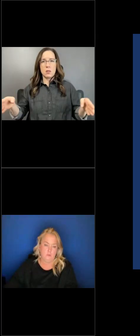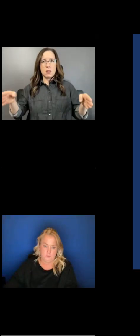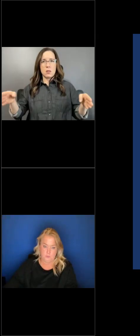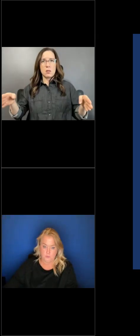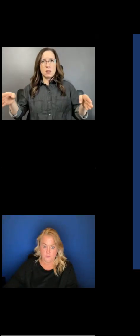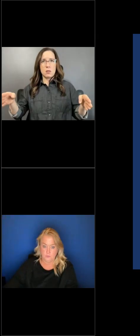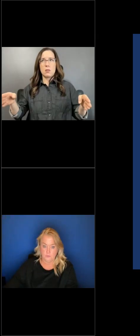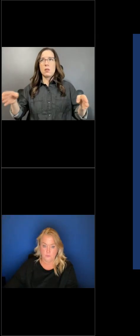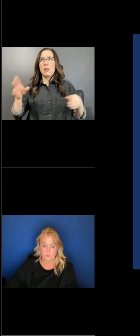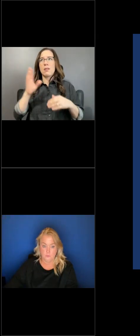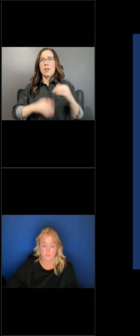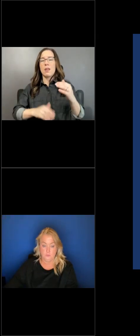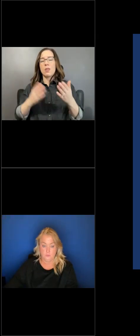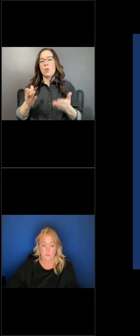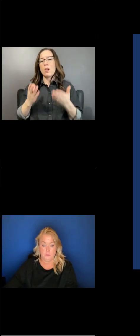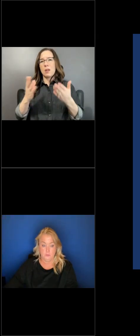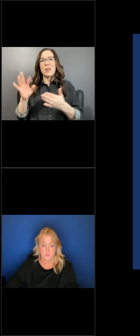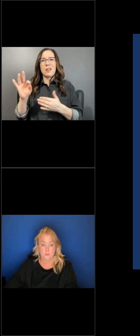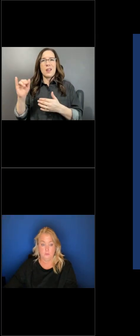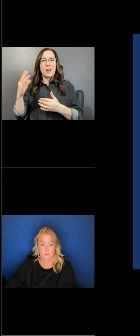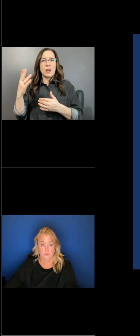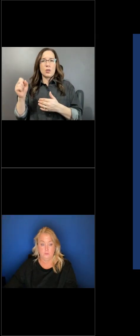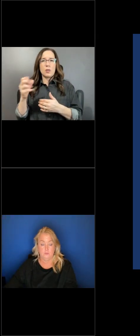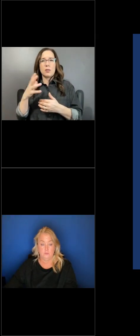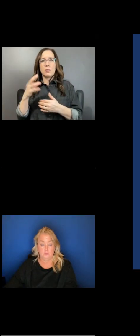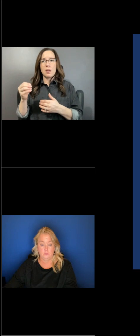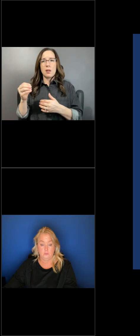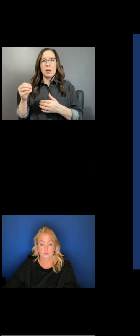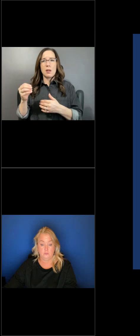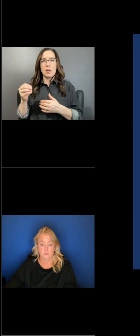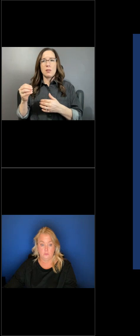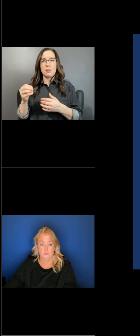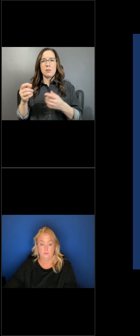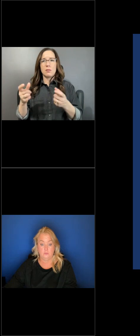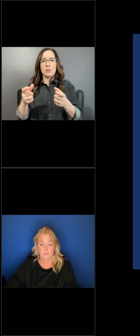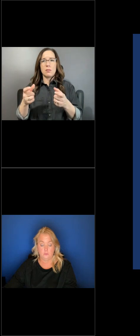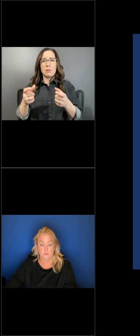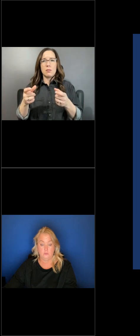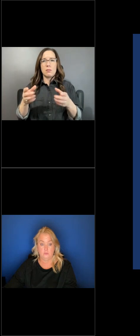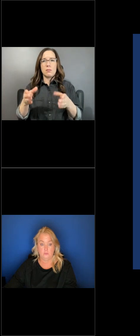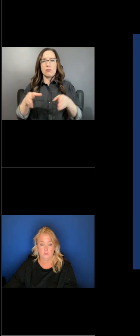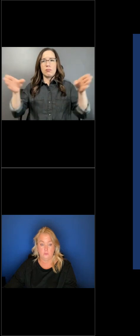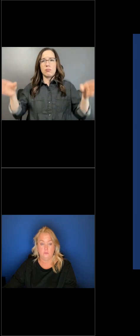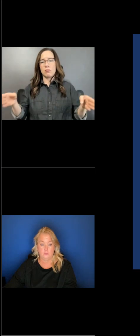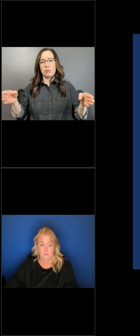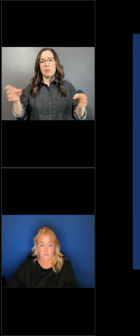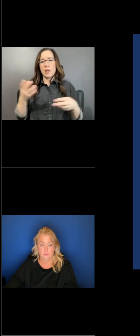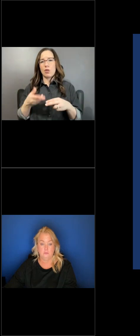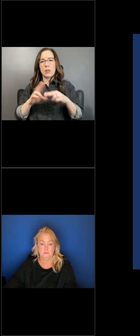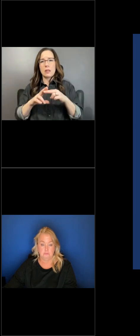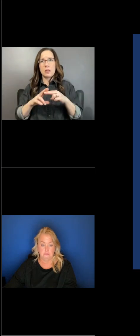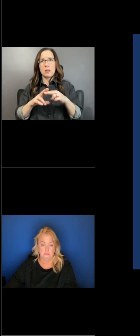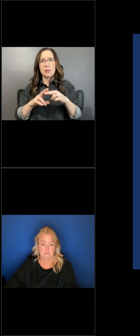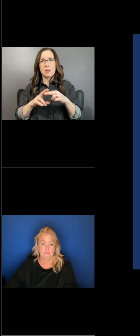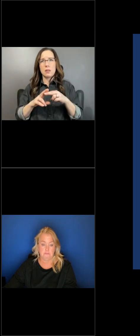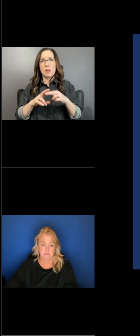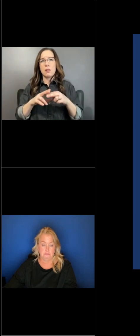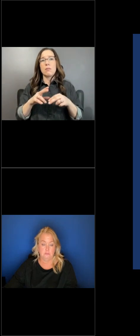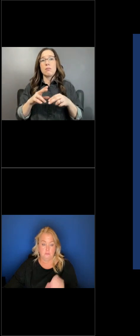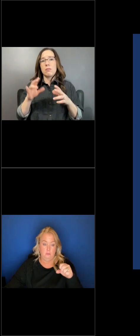recommended 9 inches, and the legs of the U would need to be increased. And Joe,